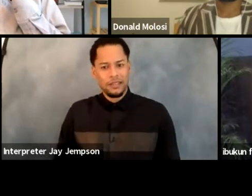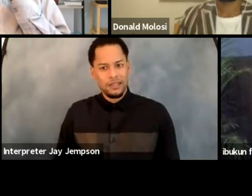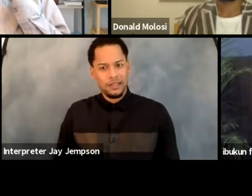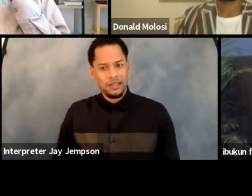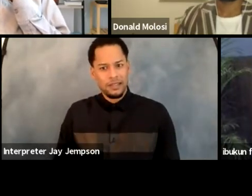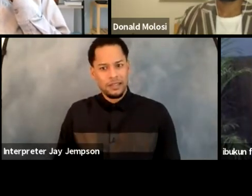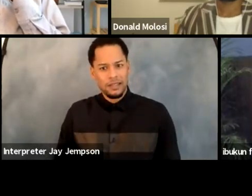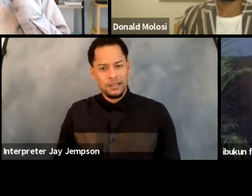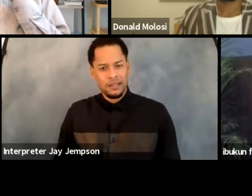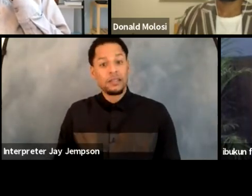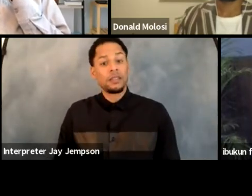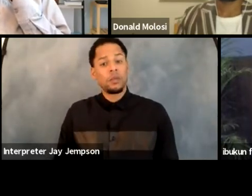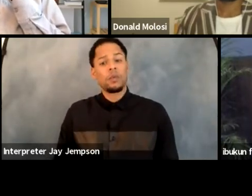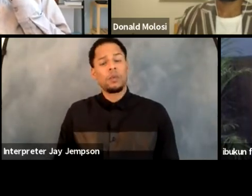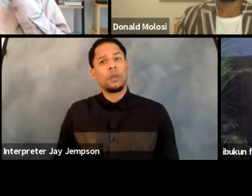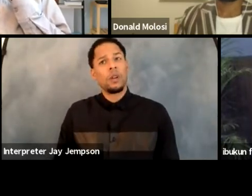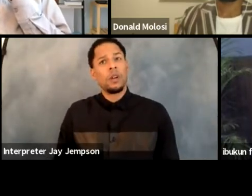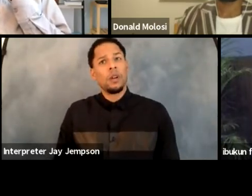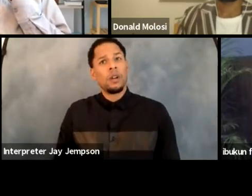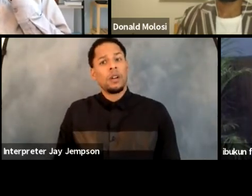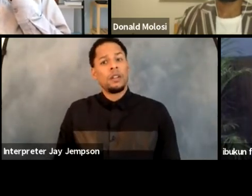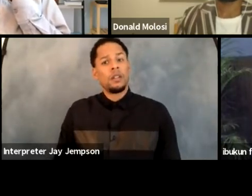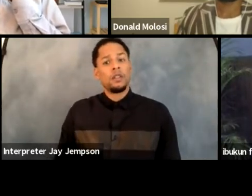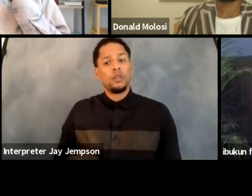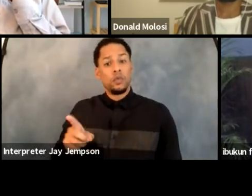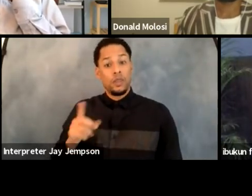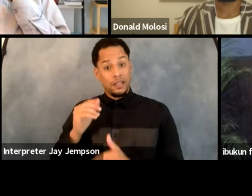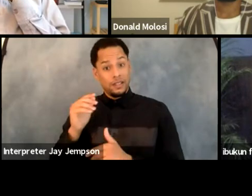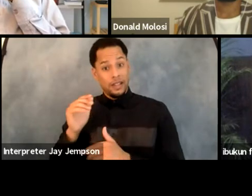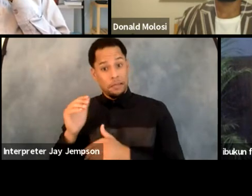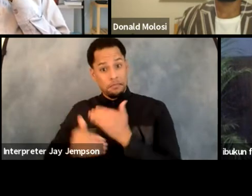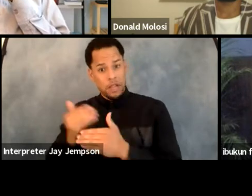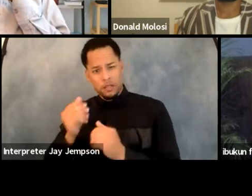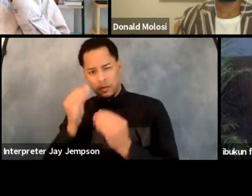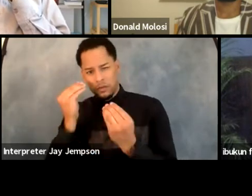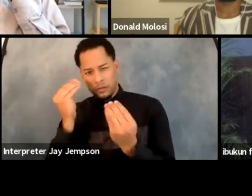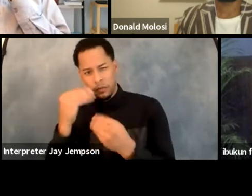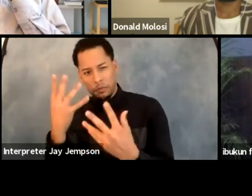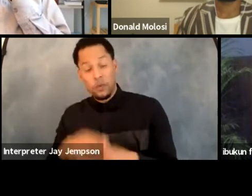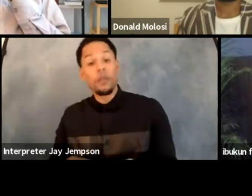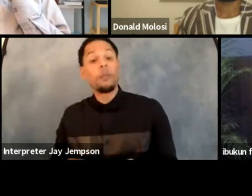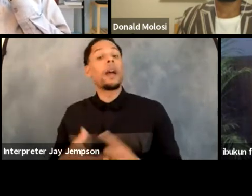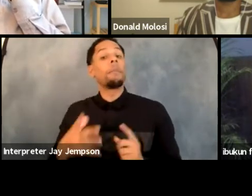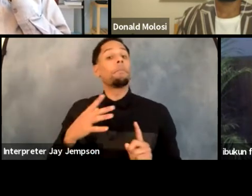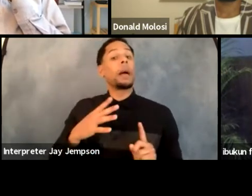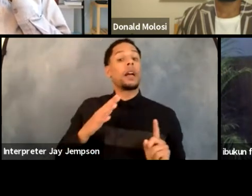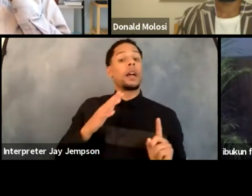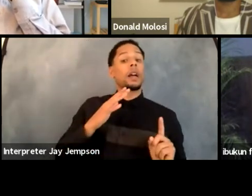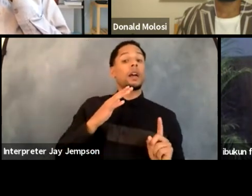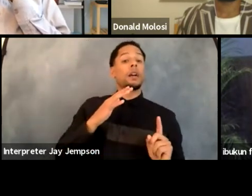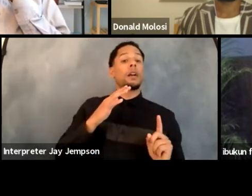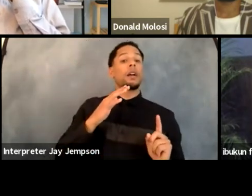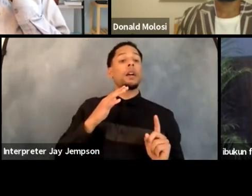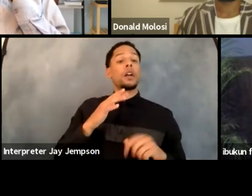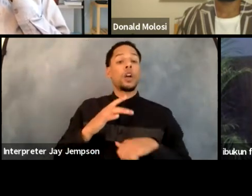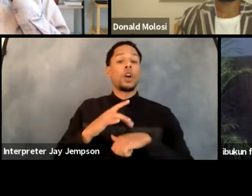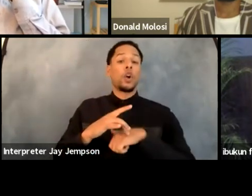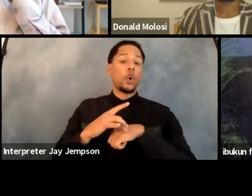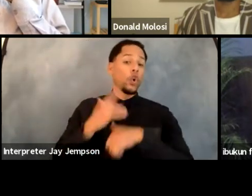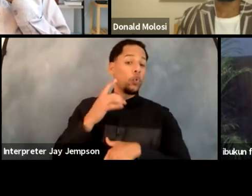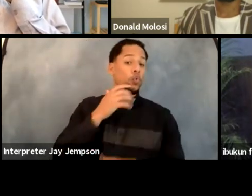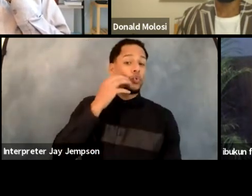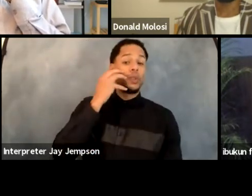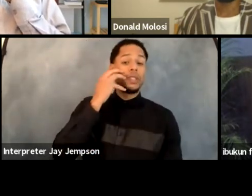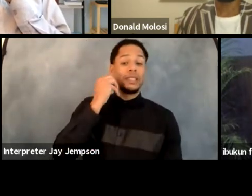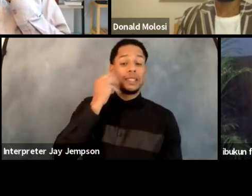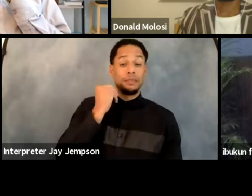beautiful process, very different to my earlier experience of being a young director, wanting to, you know, be free